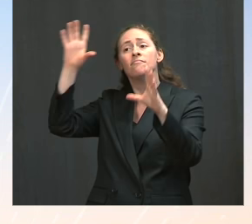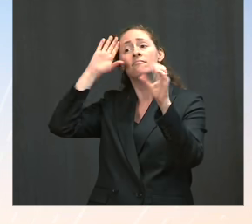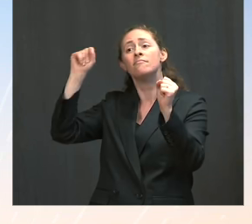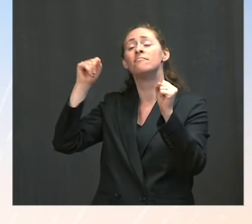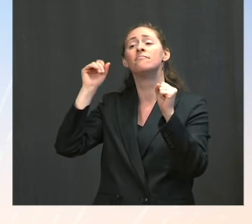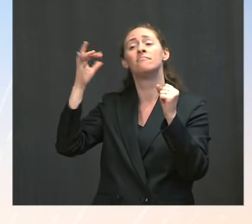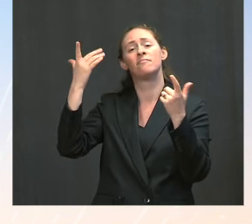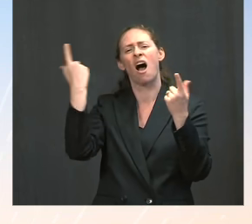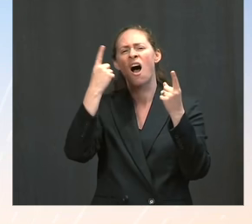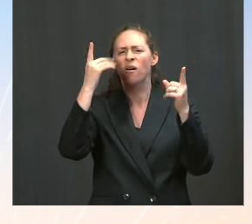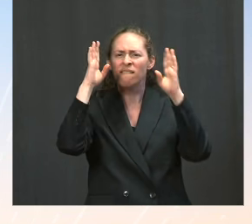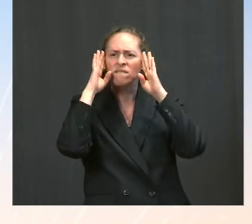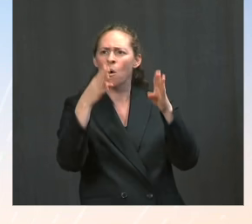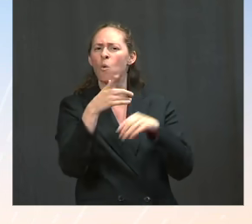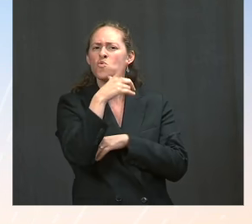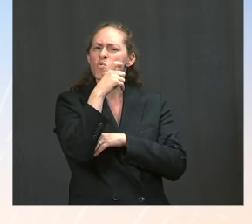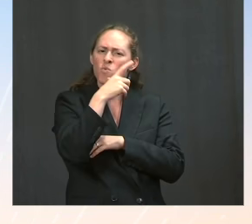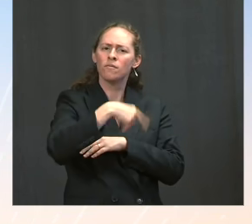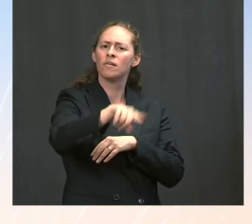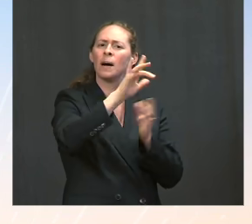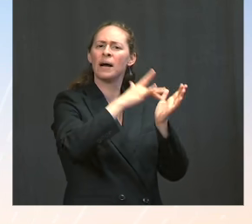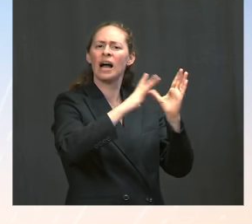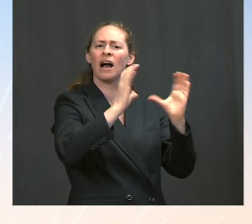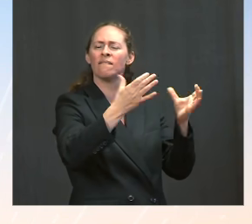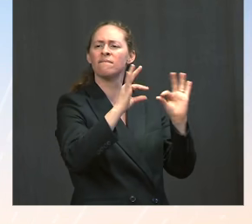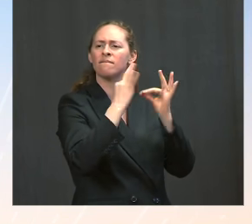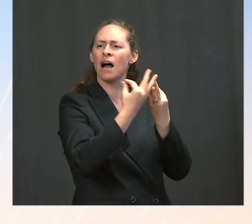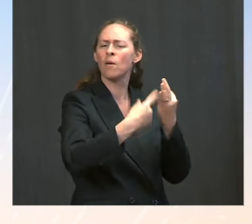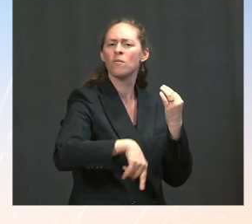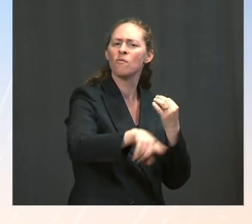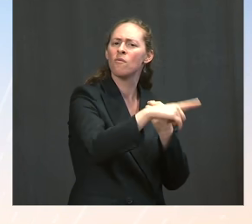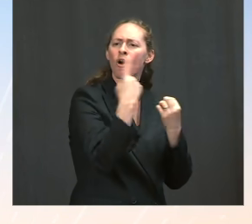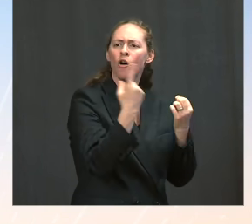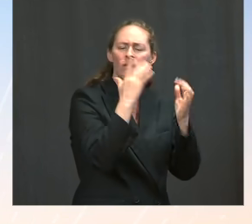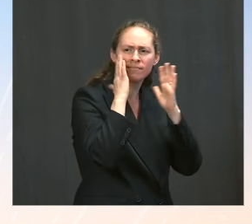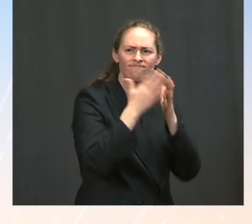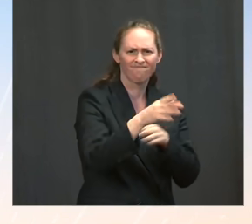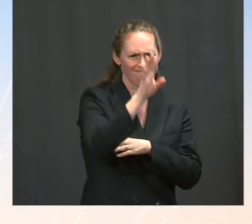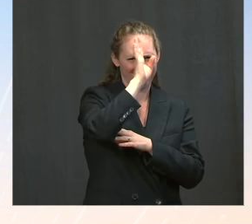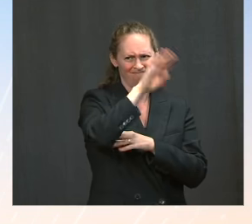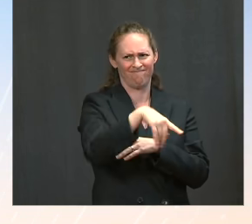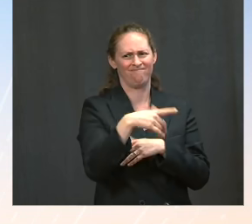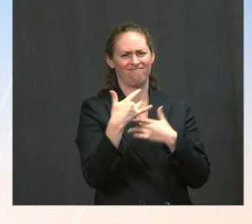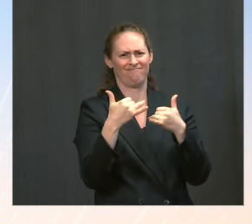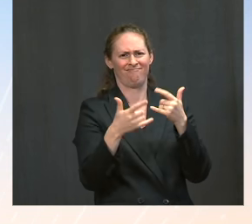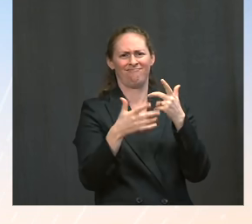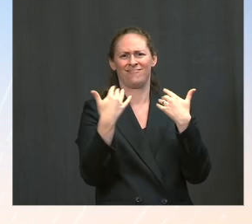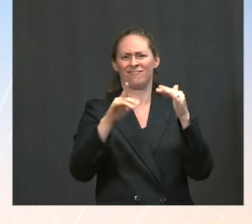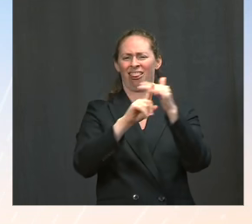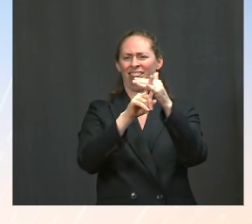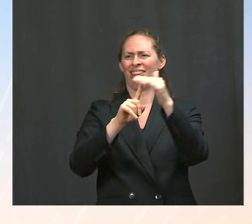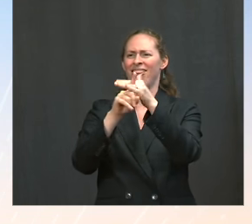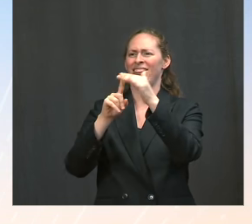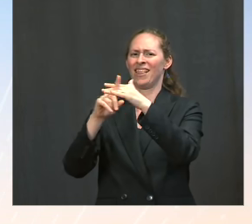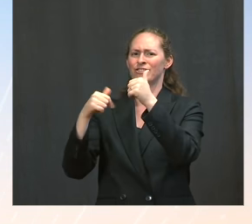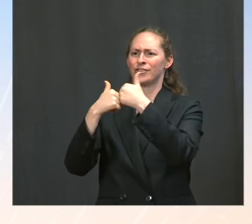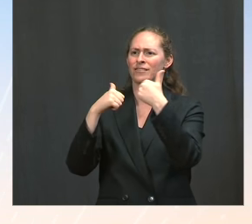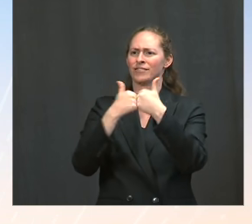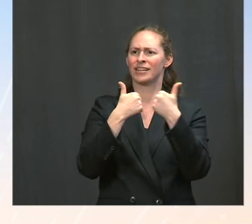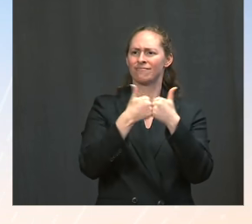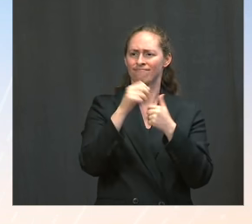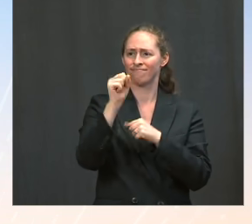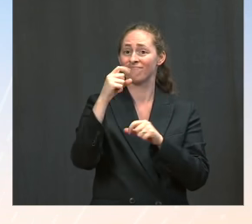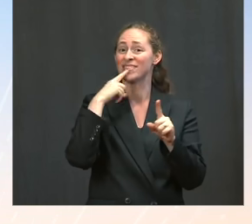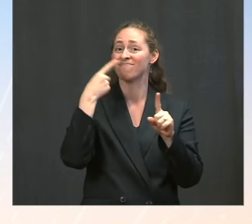and as there are ongoing challenges in our economy that have been longstanding, including supply chain issues, which you and many others are quite familiar with. And